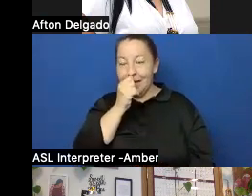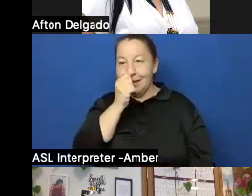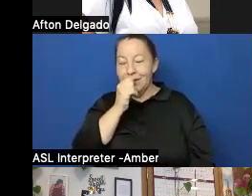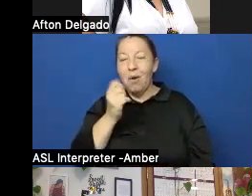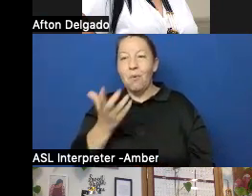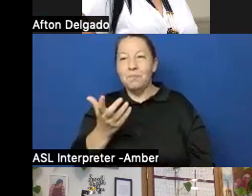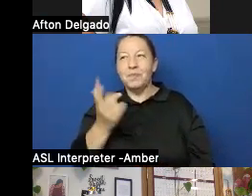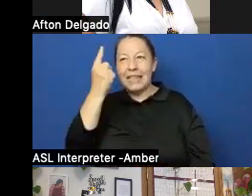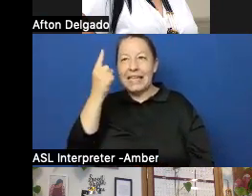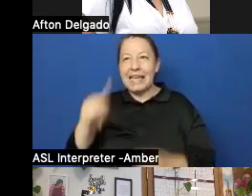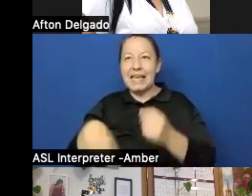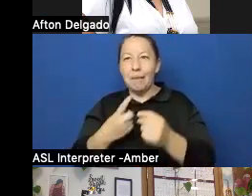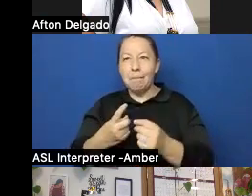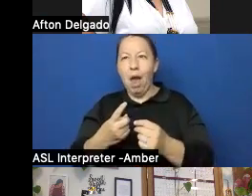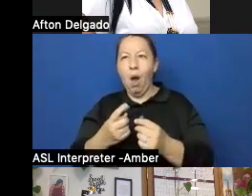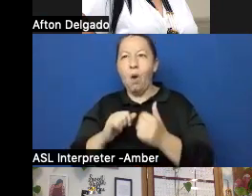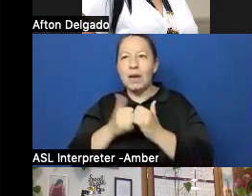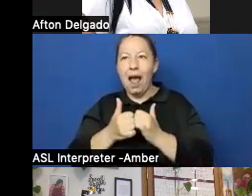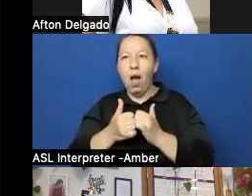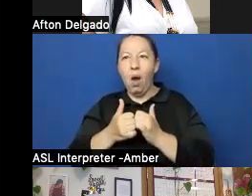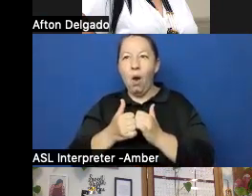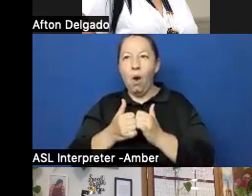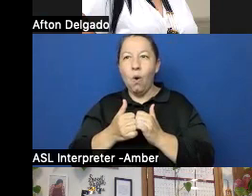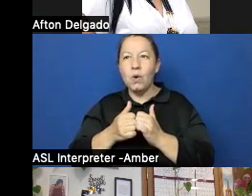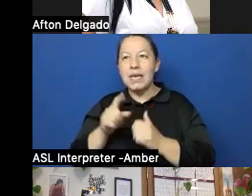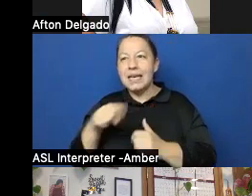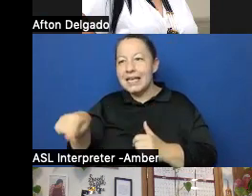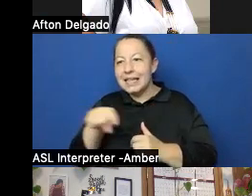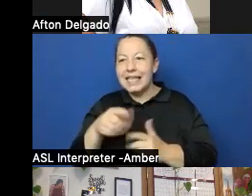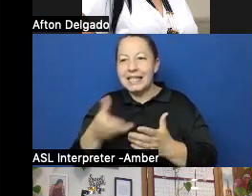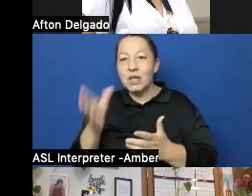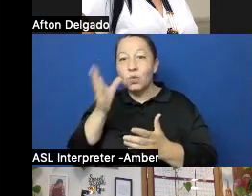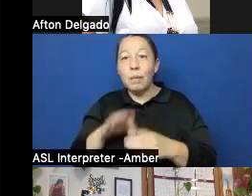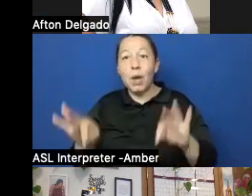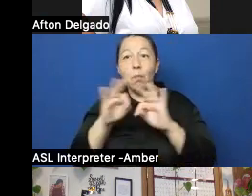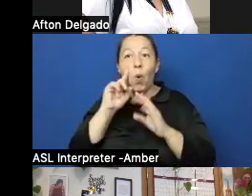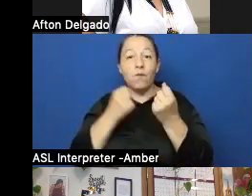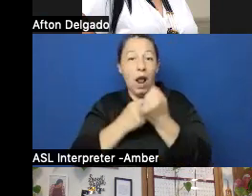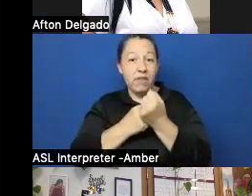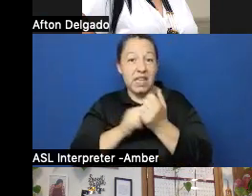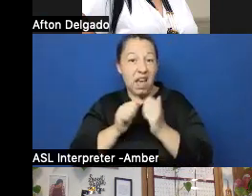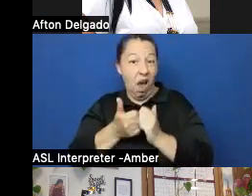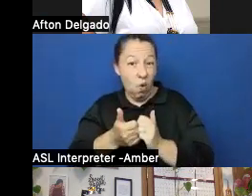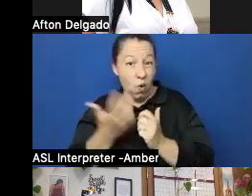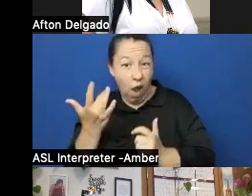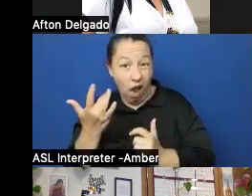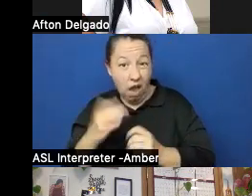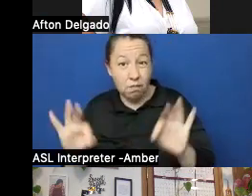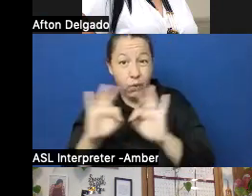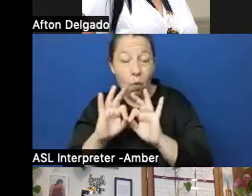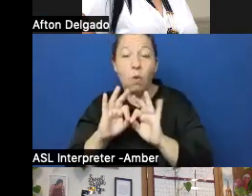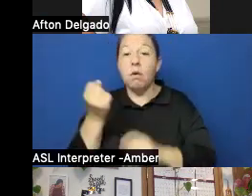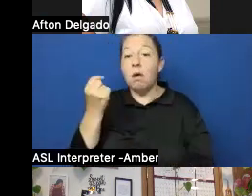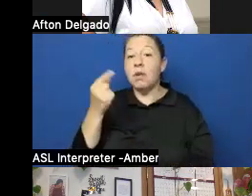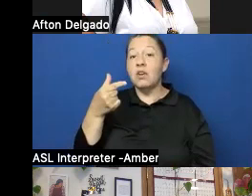thinking about how these things will be important in advocacy, Gender in regards to how